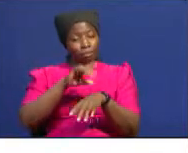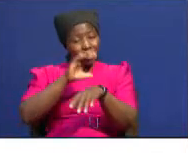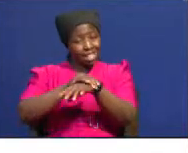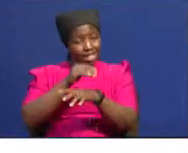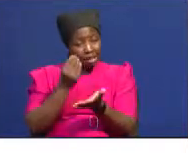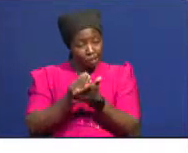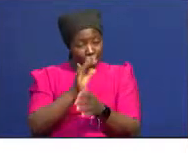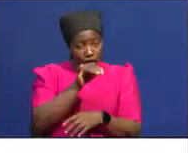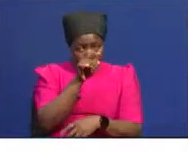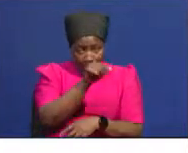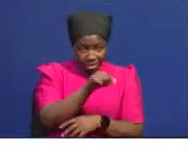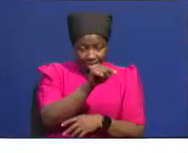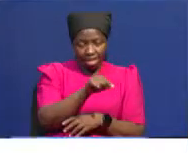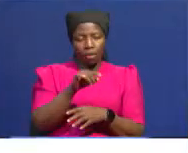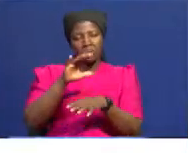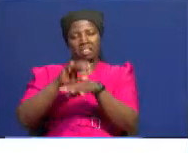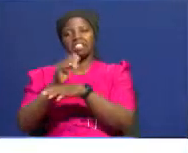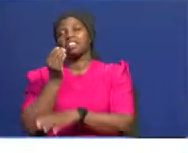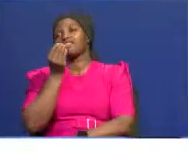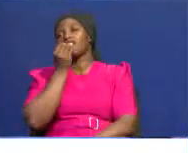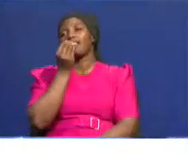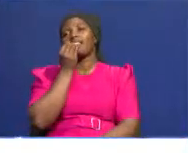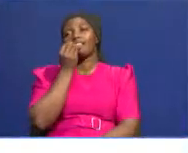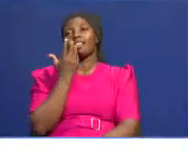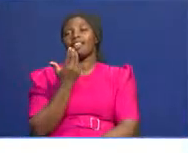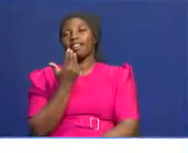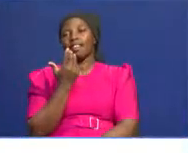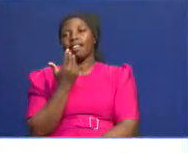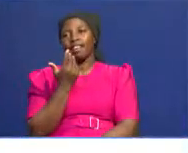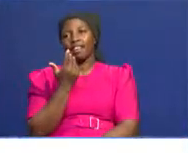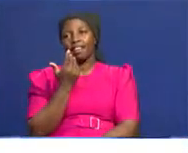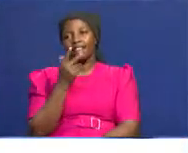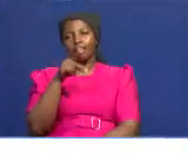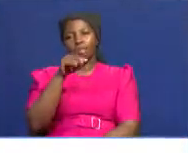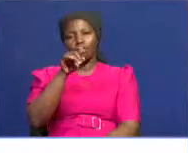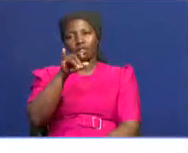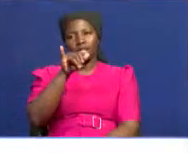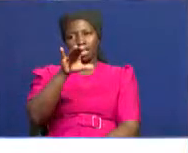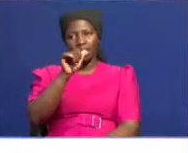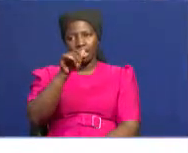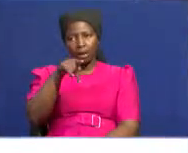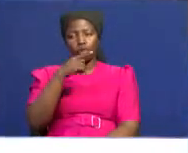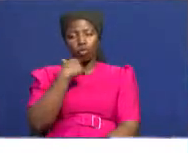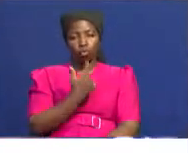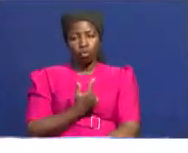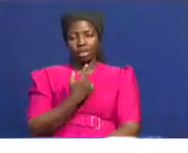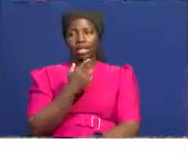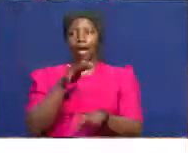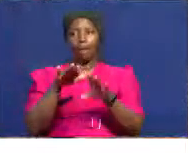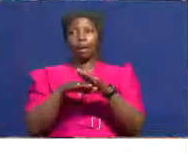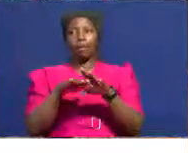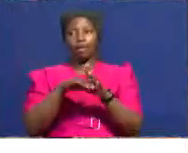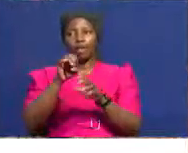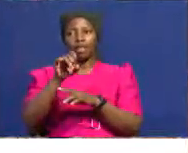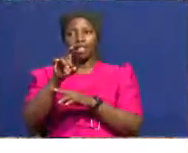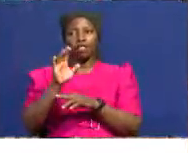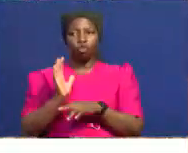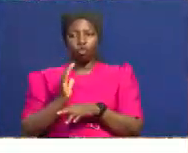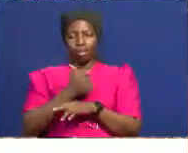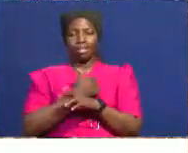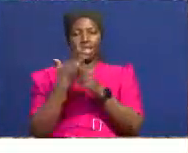hapa, tunapata chakula. Polycarp Okombo, a member of the County Executive Committee in charge of trade